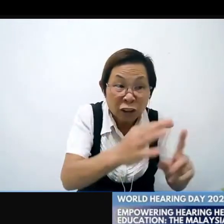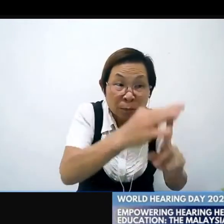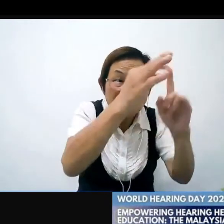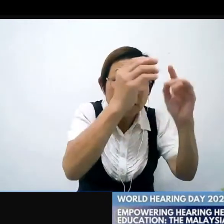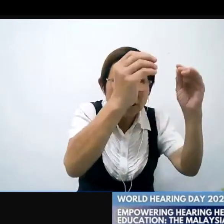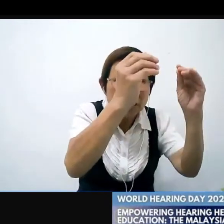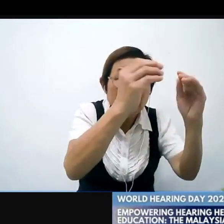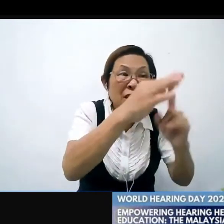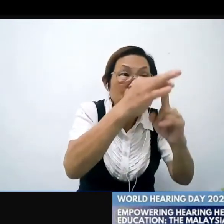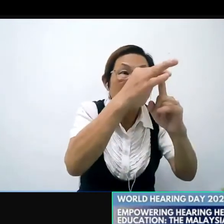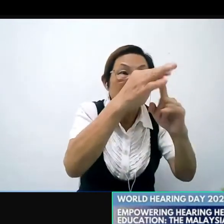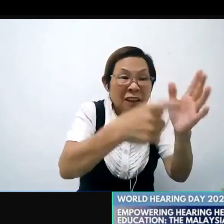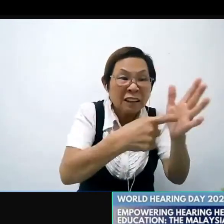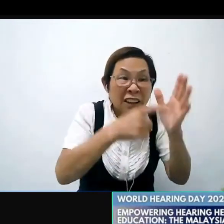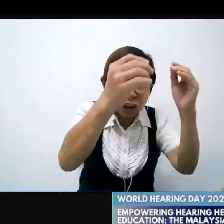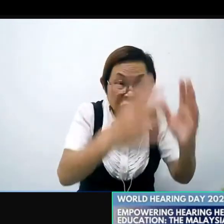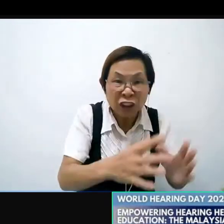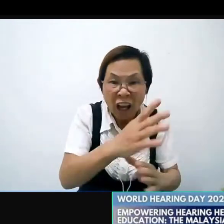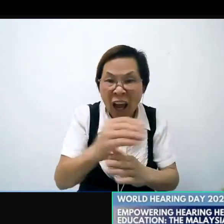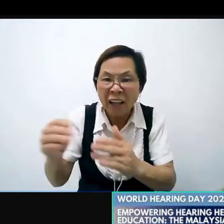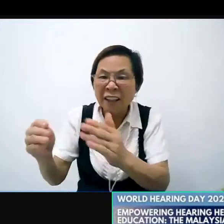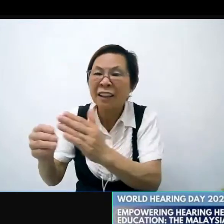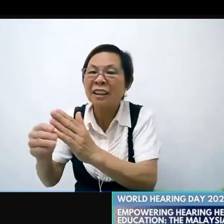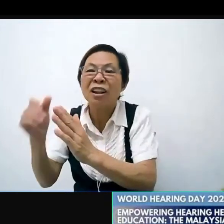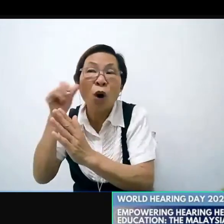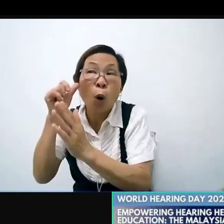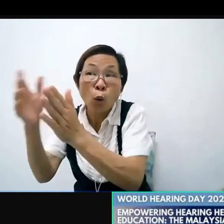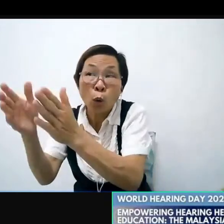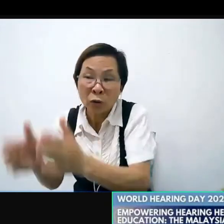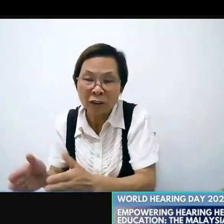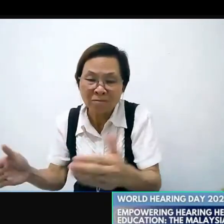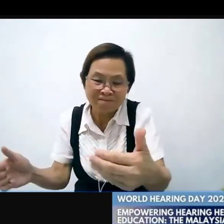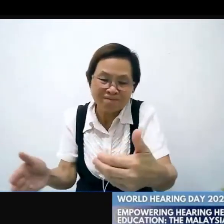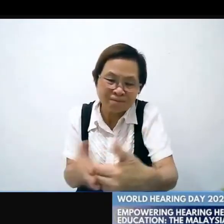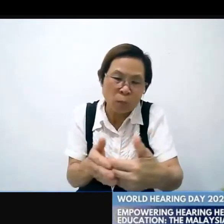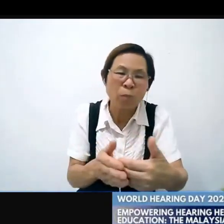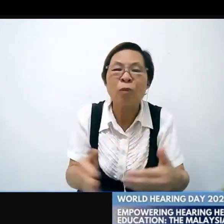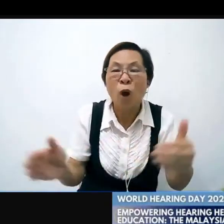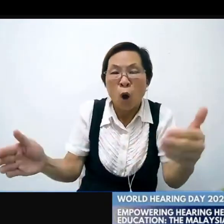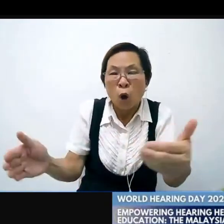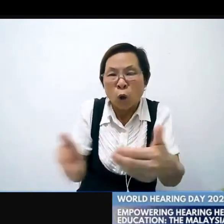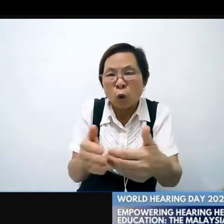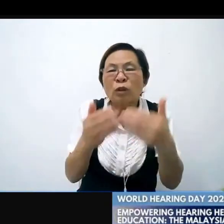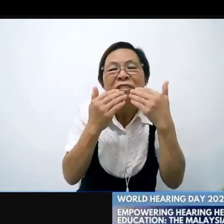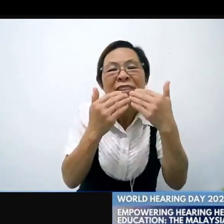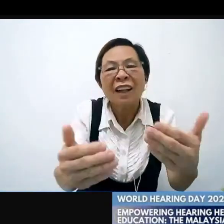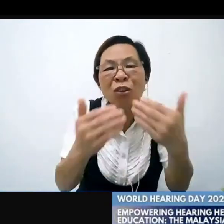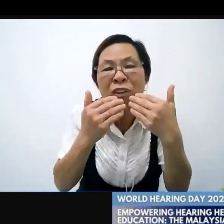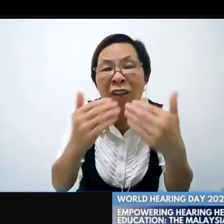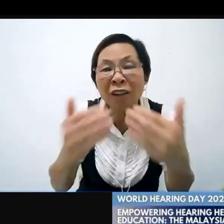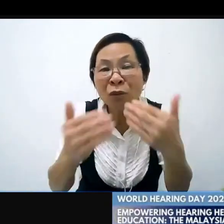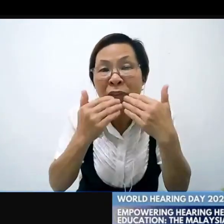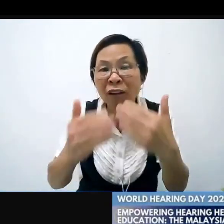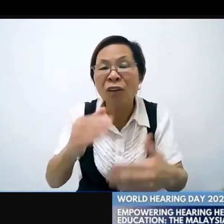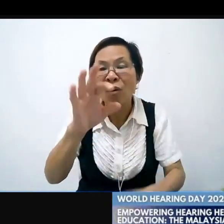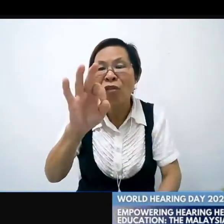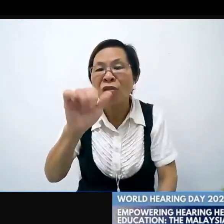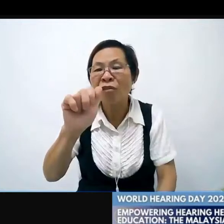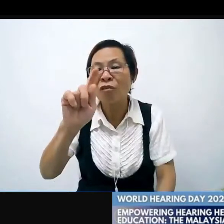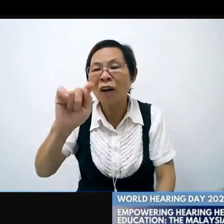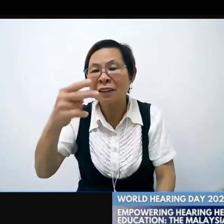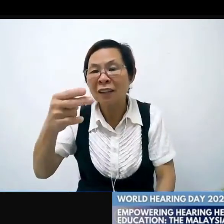lah, right, Fatehah? Yes, exactly, Dr. Fazil. Okay, thank you, Fatehah. Before we move